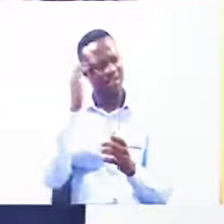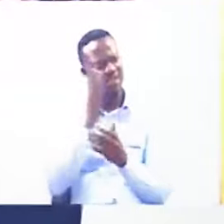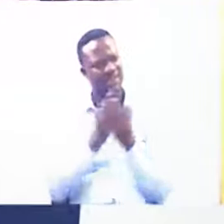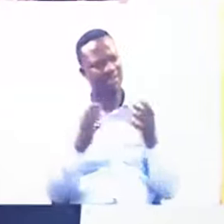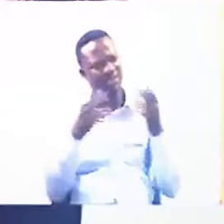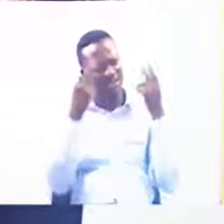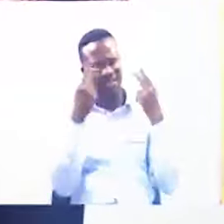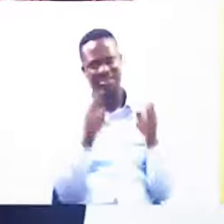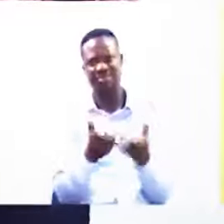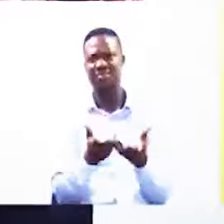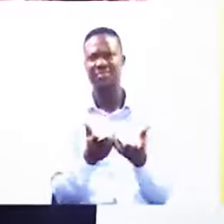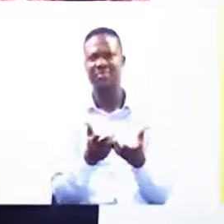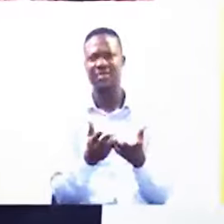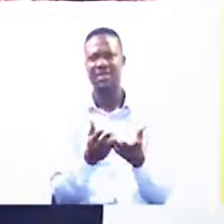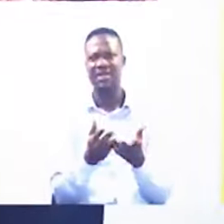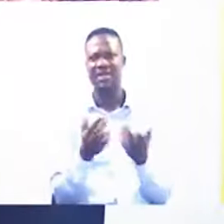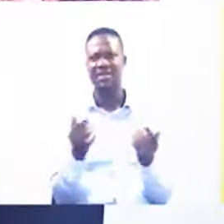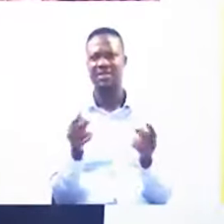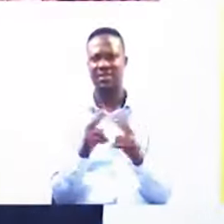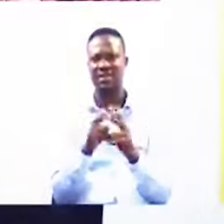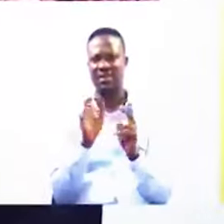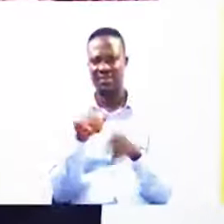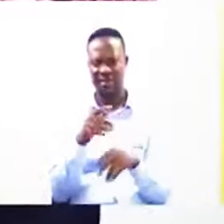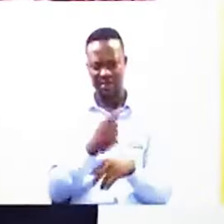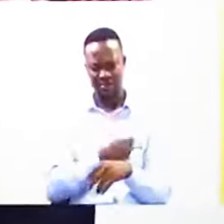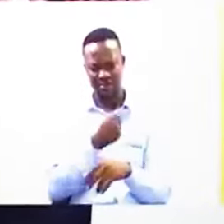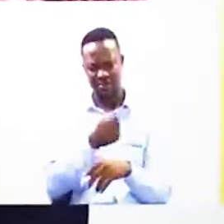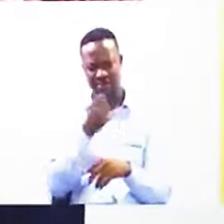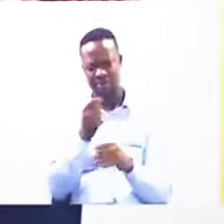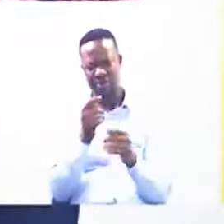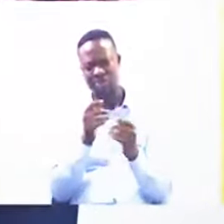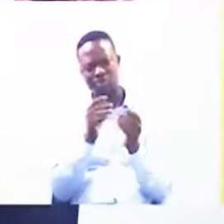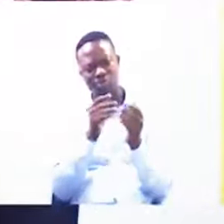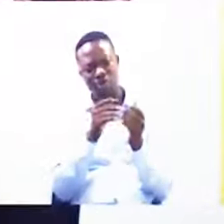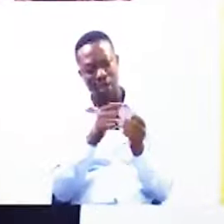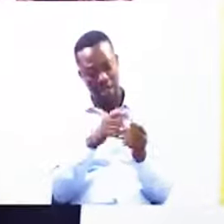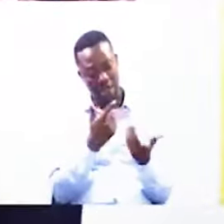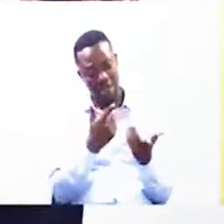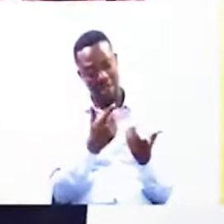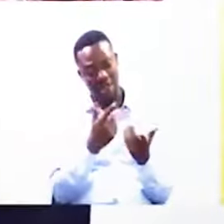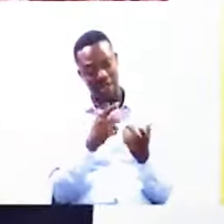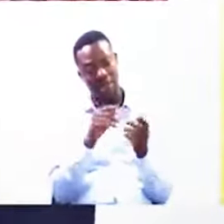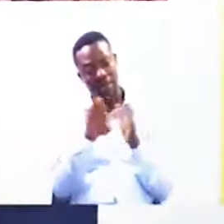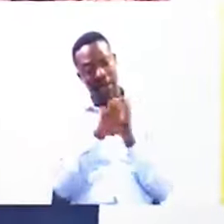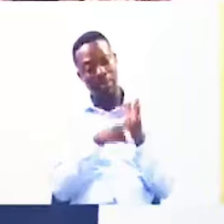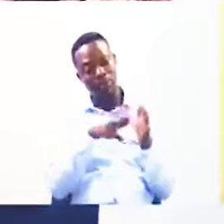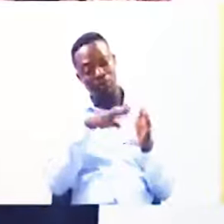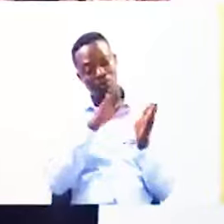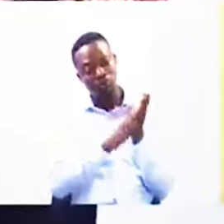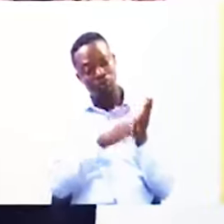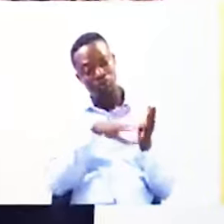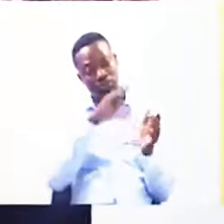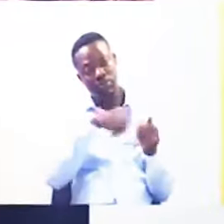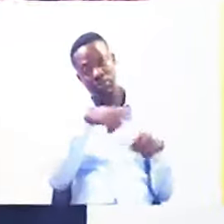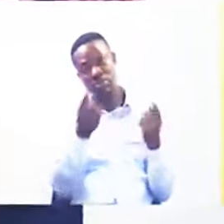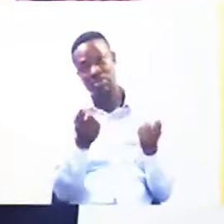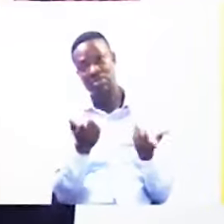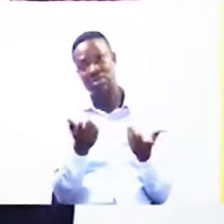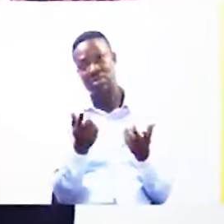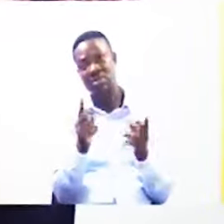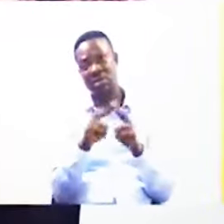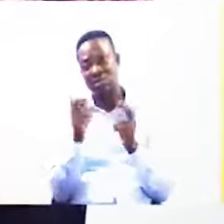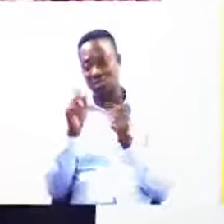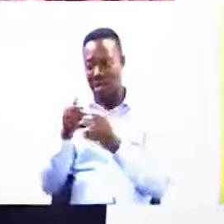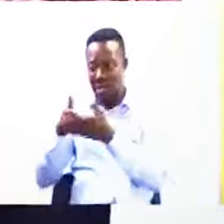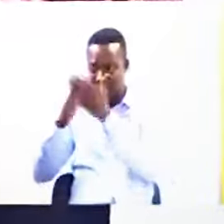is the theological school that this person has even gone? What understanding does he have in scripture? So that when leaders of the